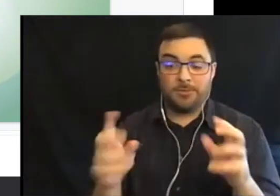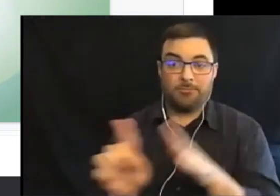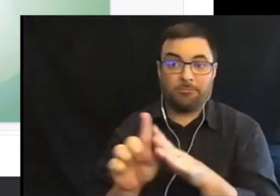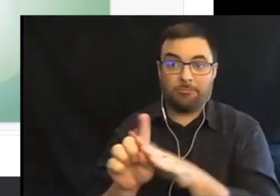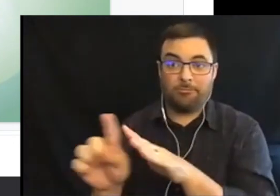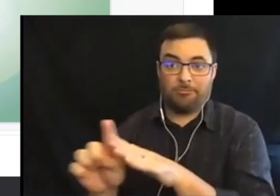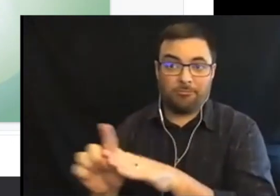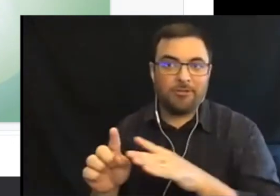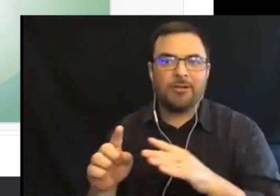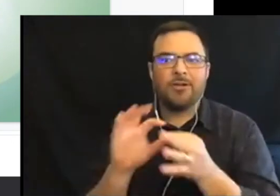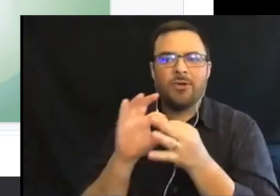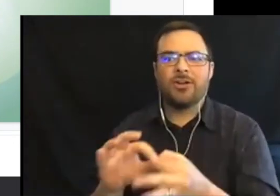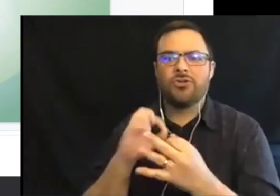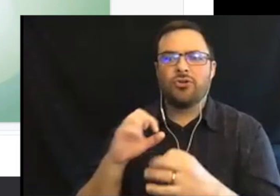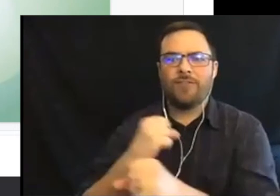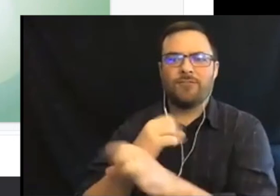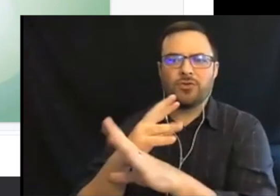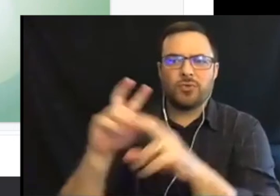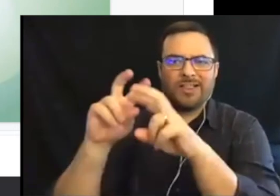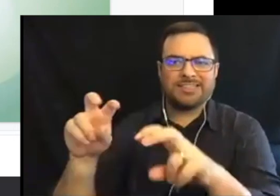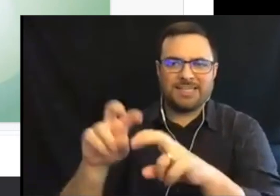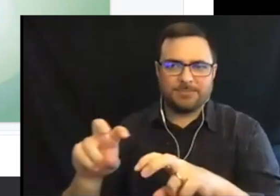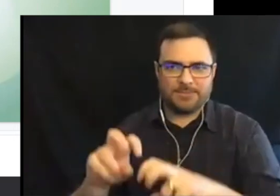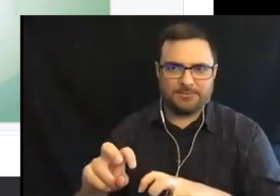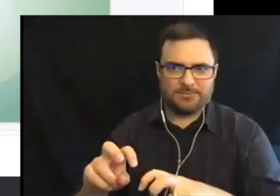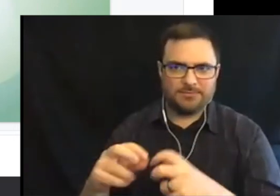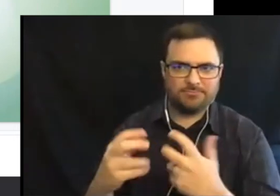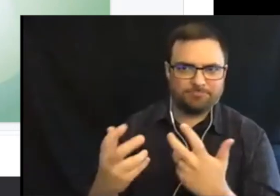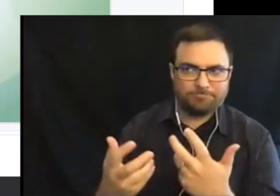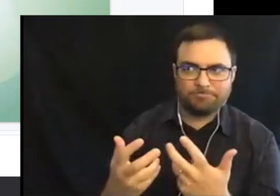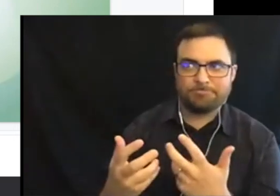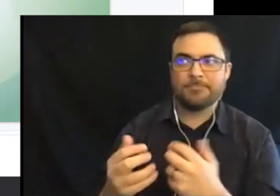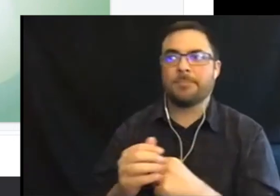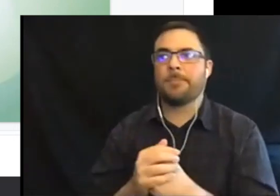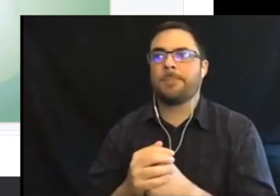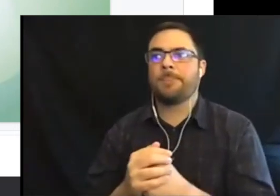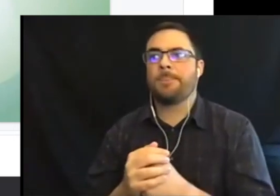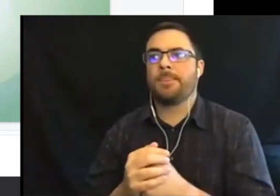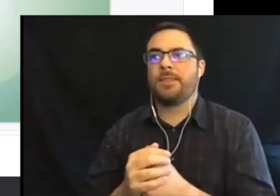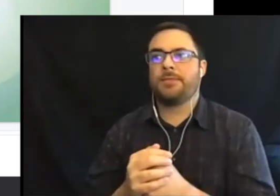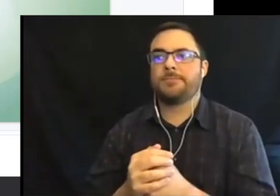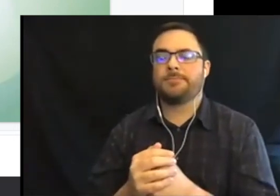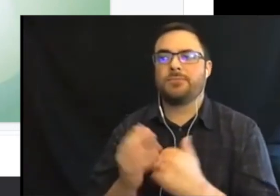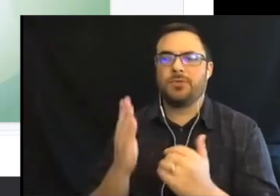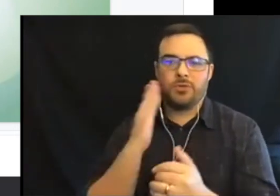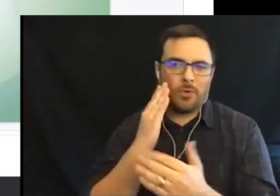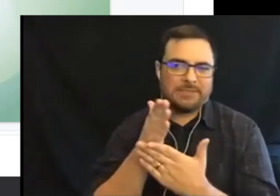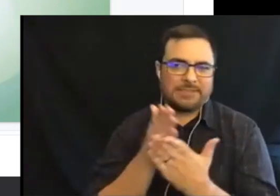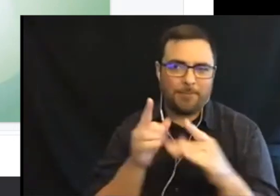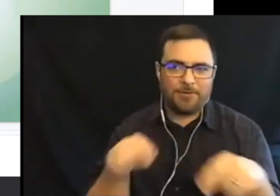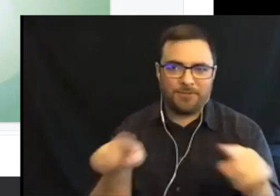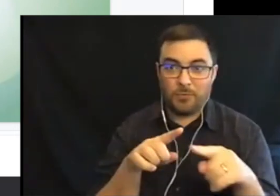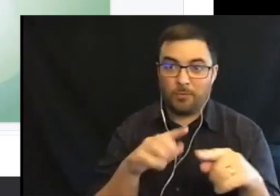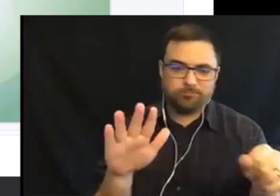related to virtual assessments. And so, we know some people are completely virtual. We know